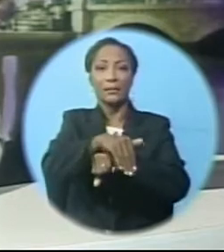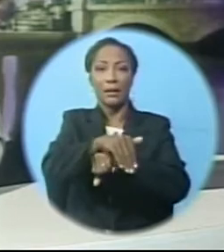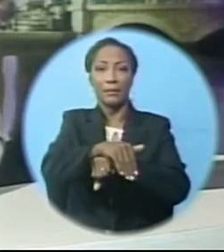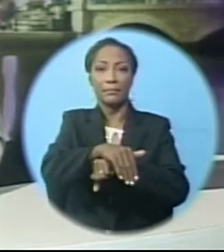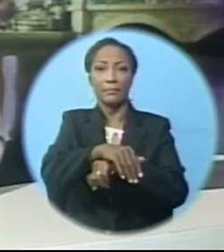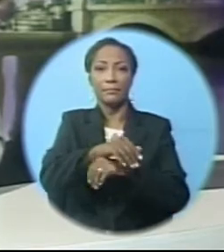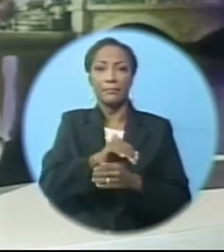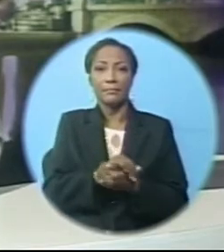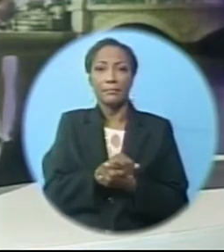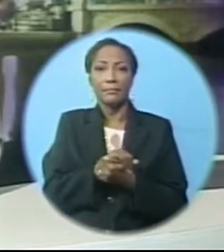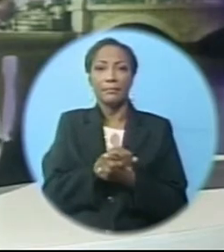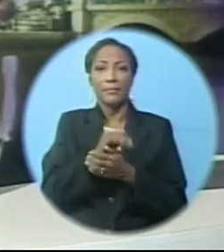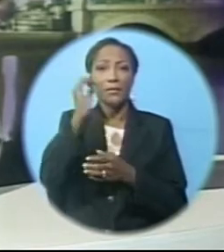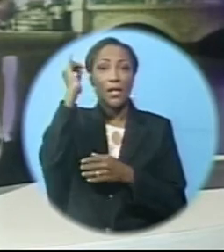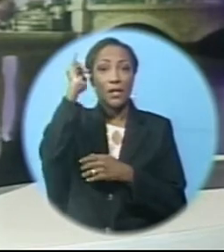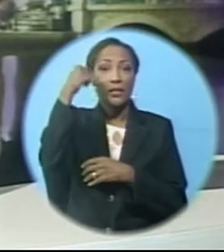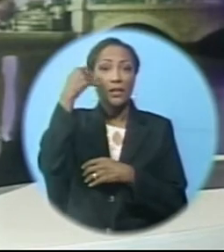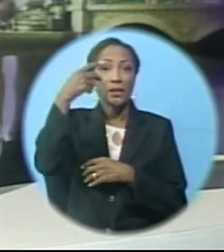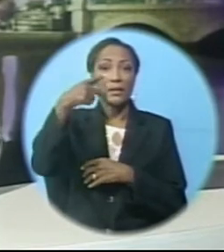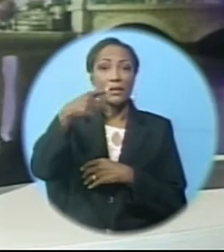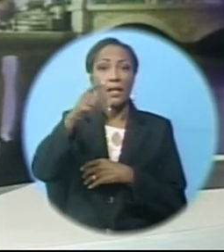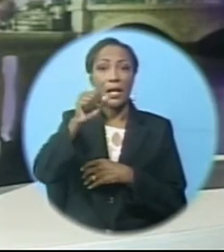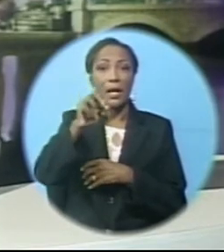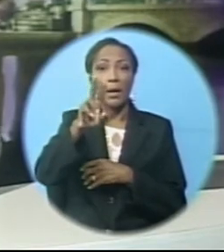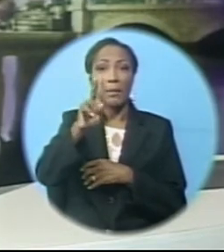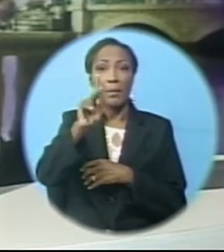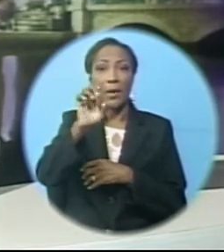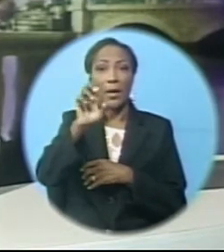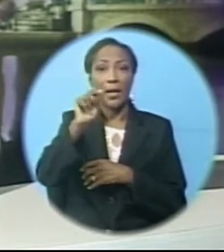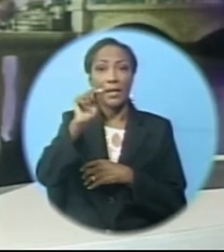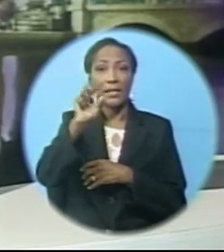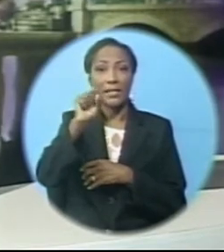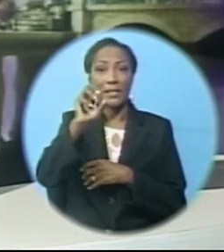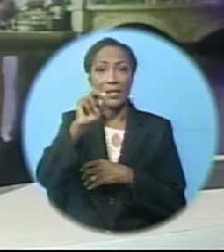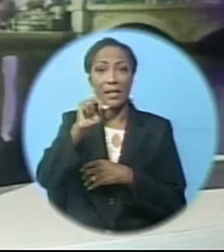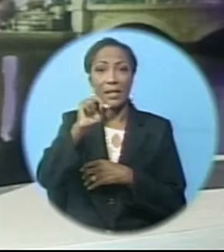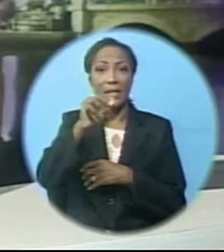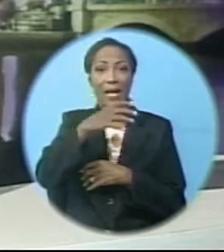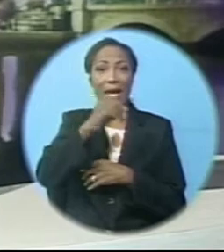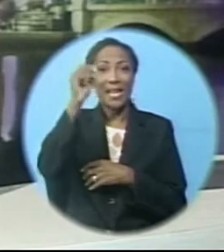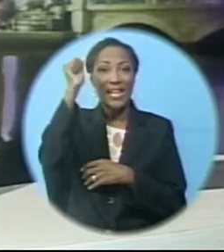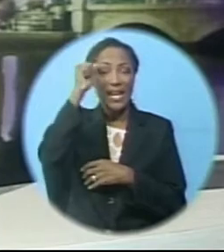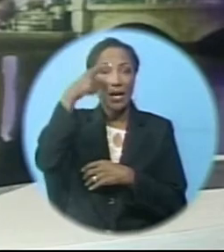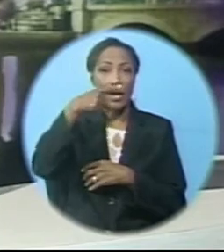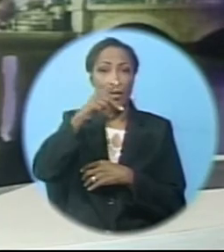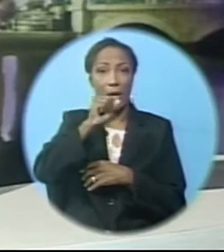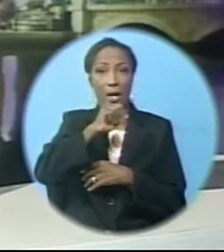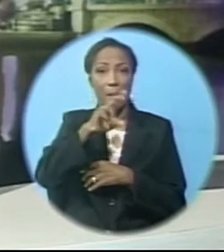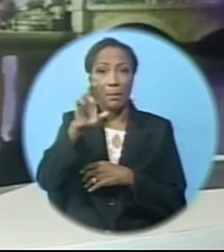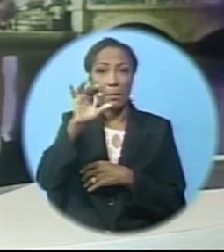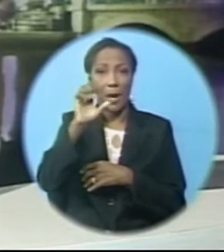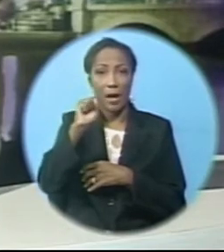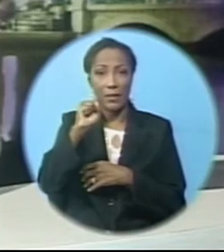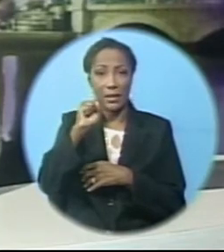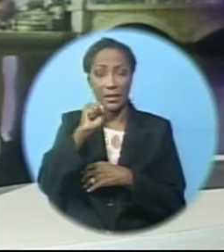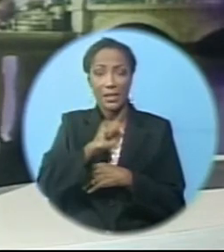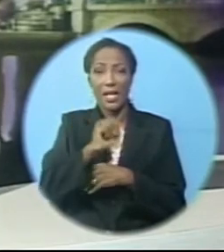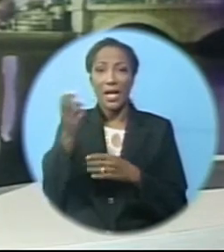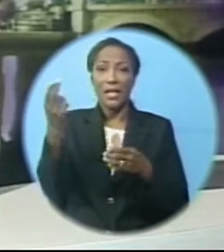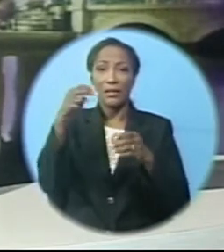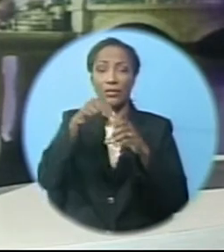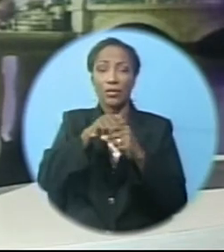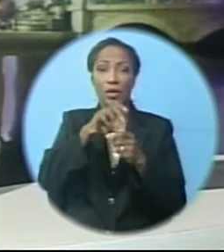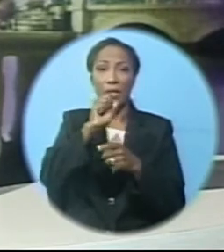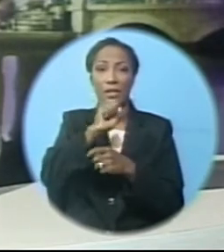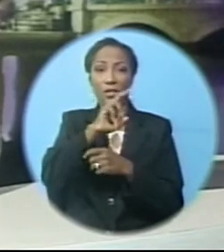p.m. Jason Parkinson and newcomer Aaron Paris have joined the Suzuki Challenge Series Swift Cup Roll of Honor. But Ryan